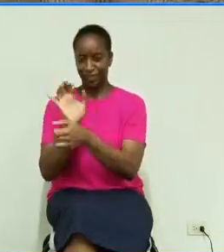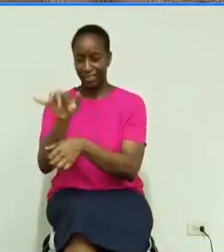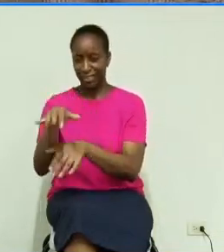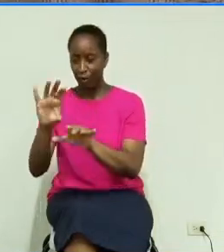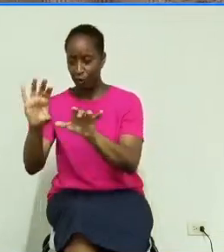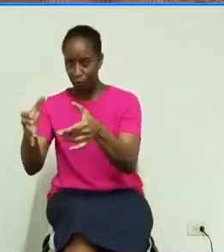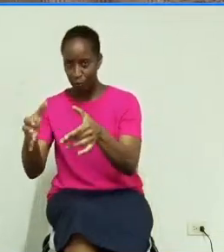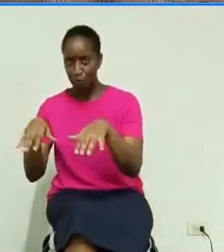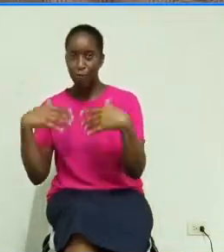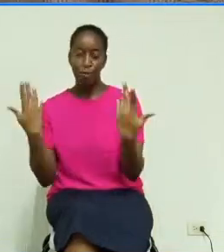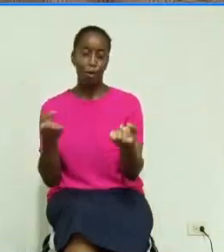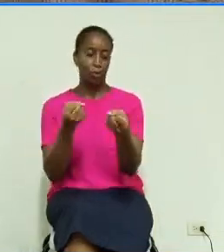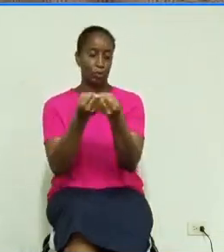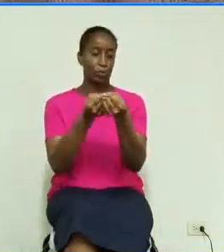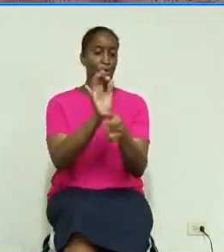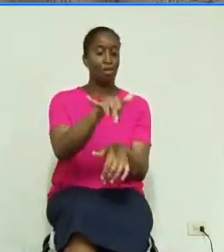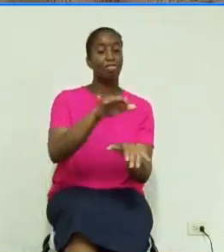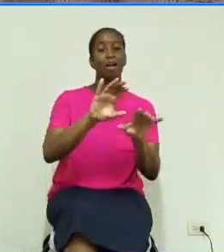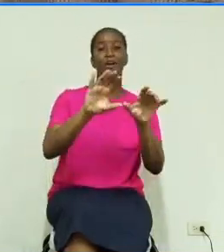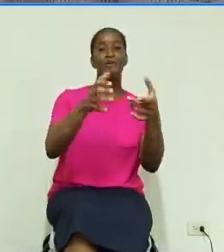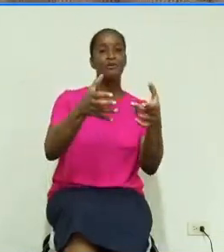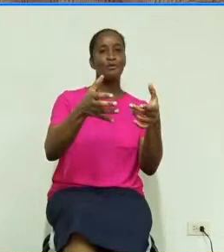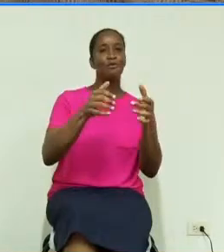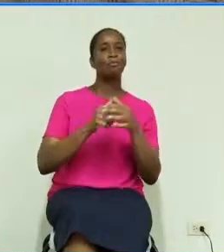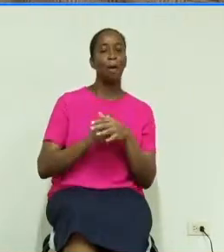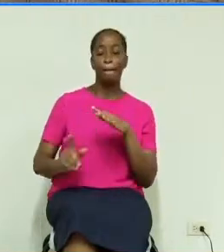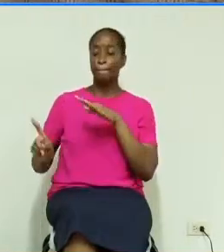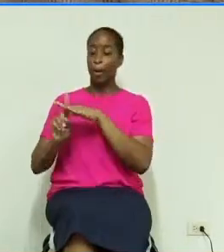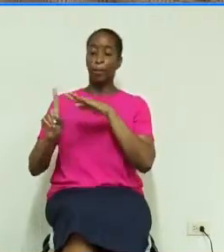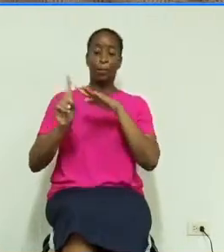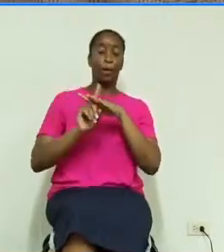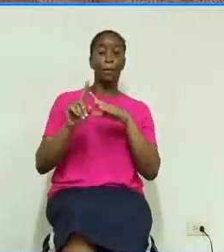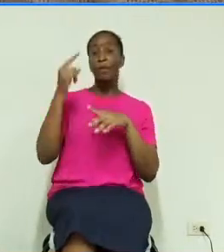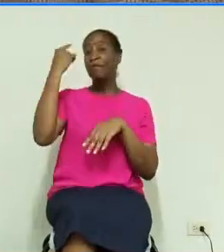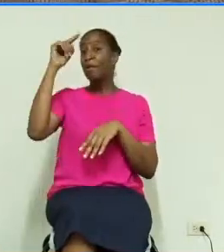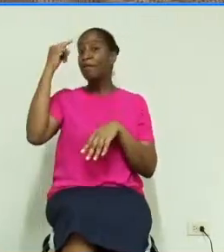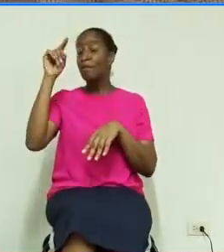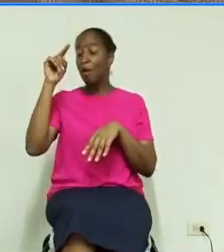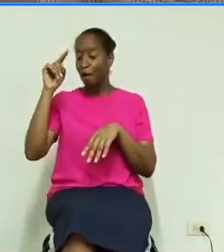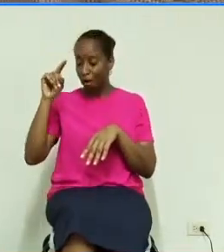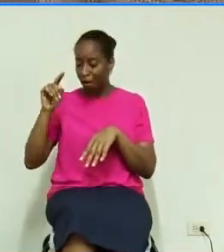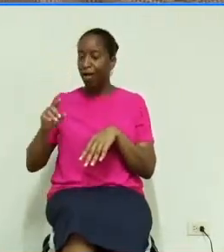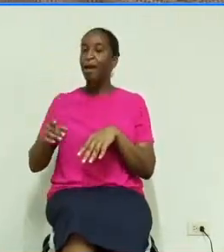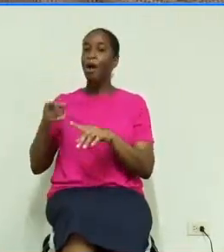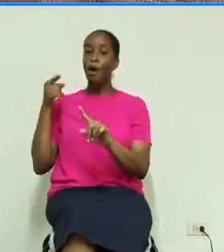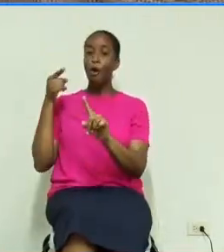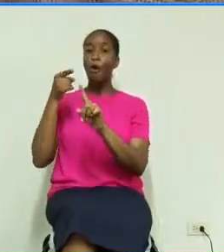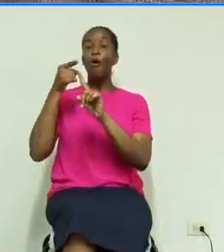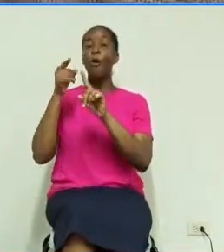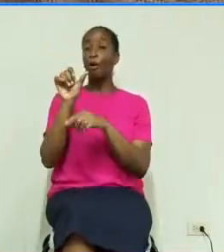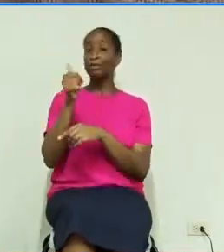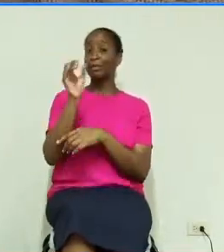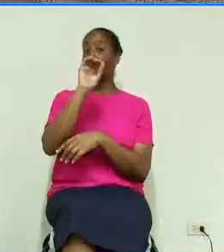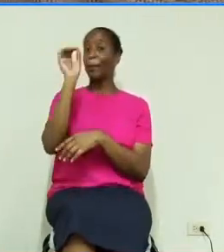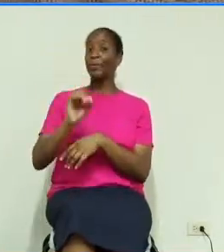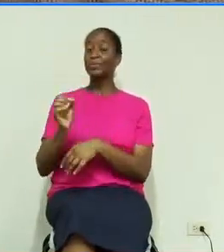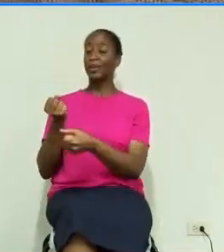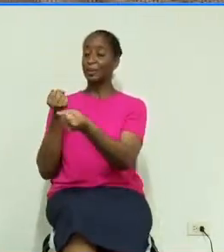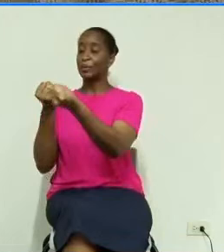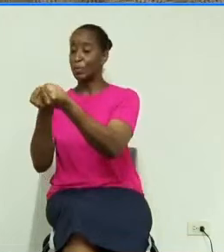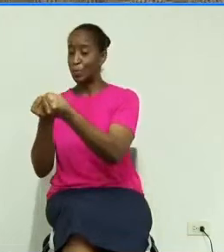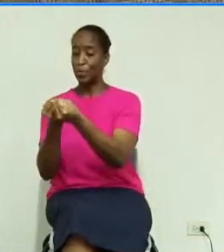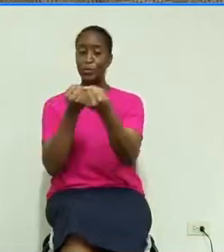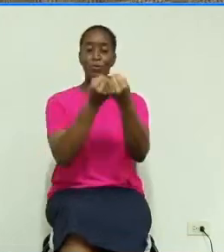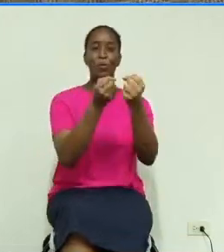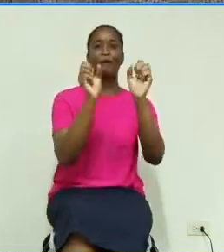to uncertainty and certainly disorder. So that when I say you must